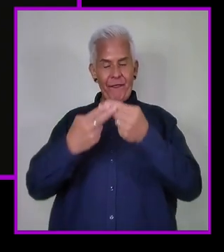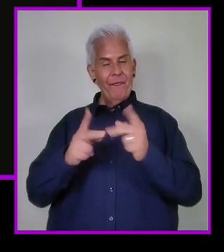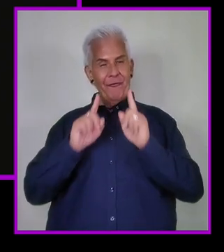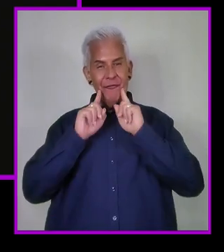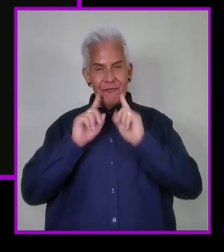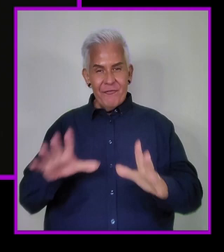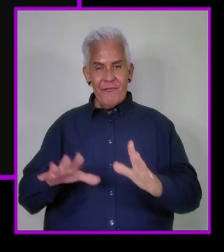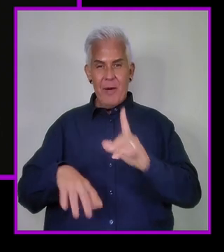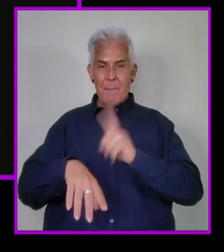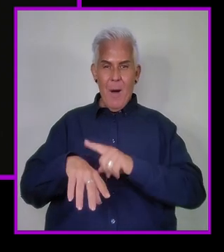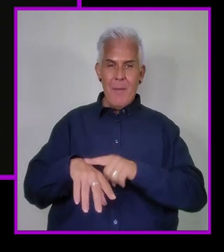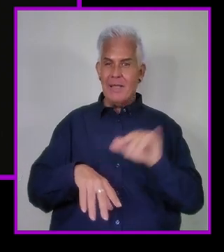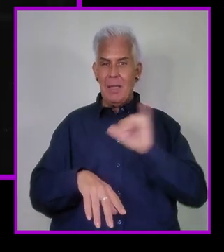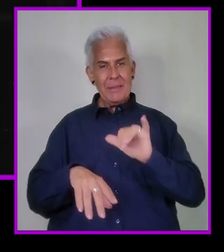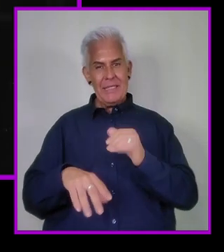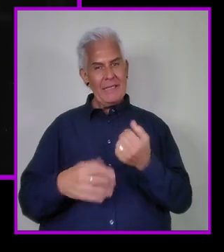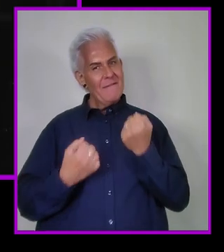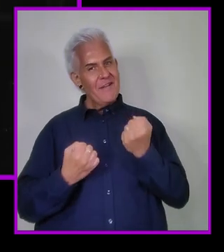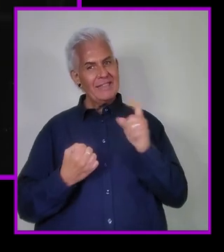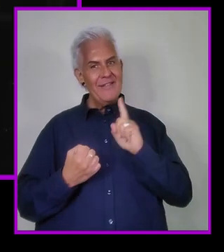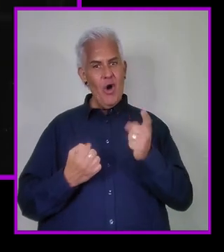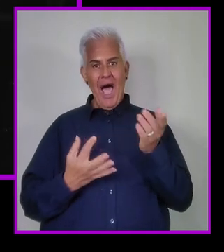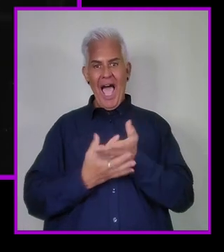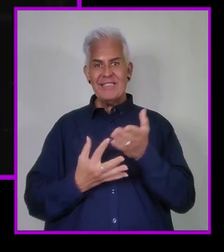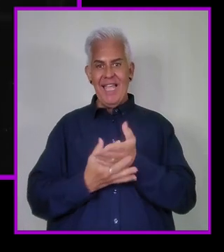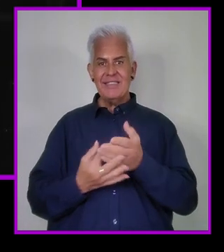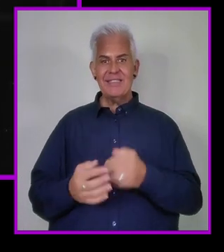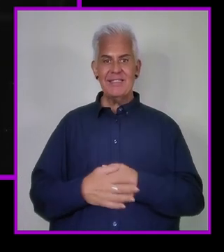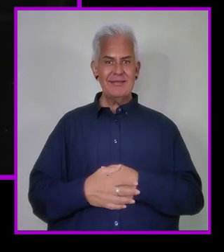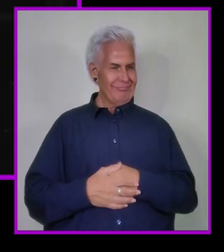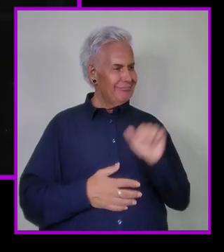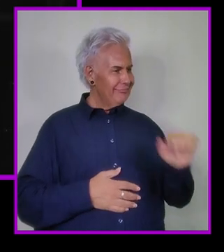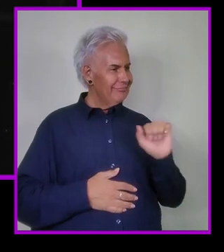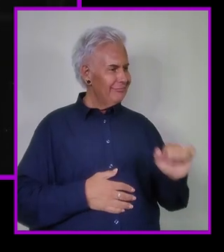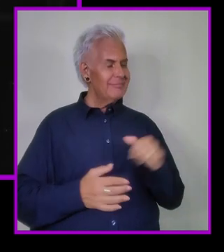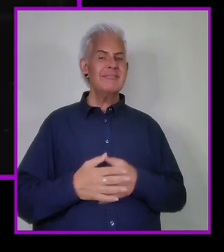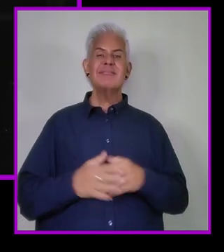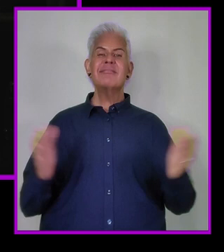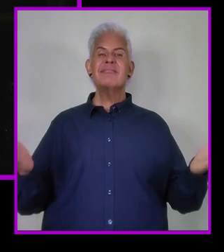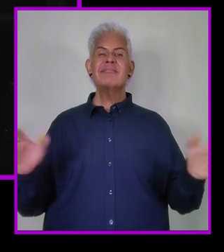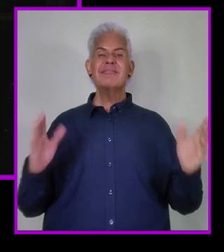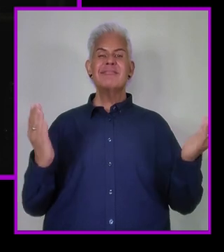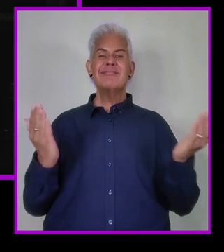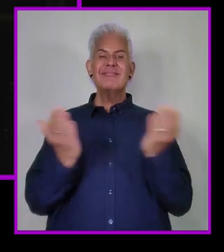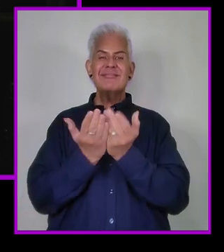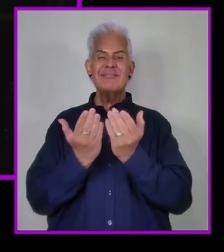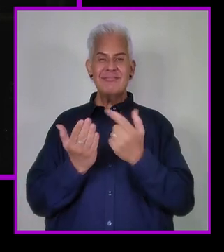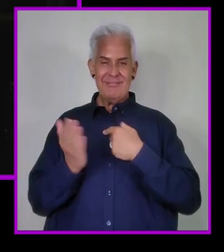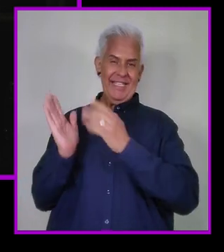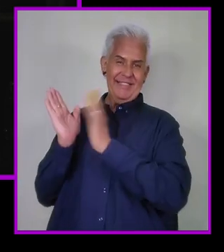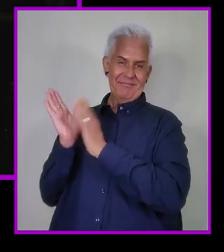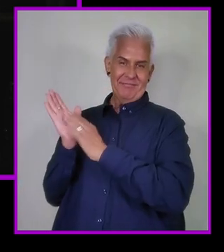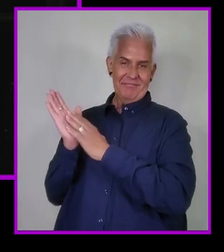glorious moment of somebody fighting for access. Absolutely. Yeah. Absolutely. And as the doors closed, I started applauding